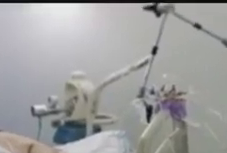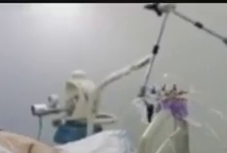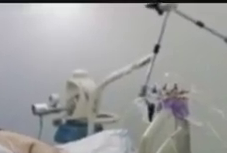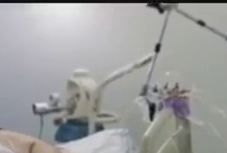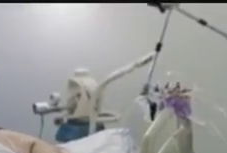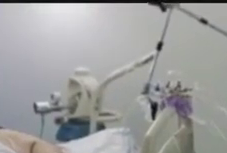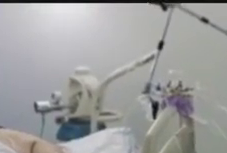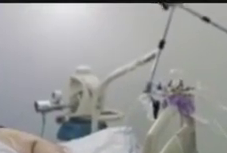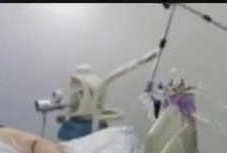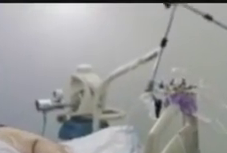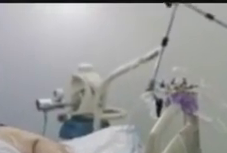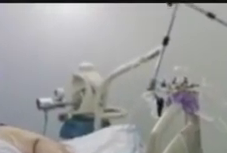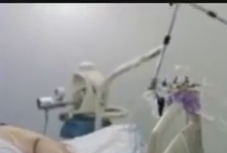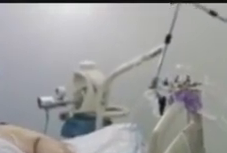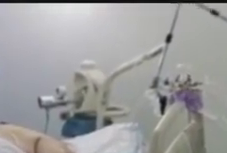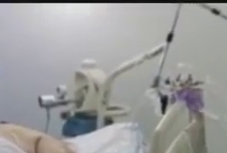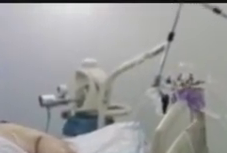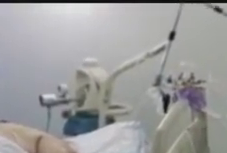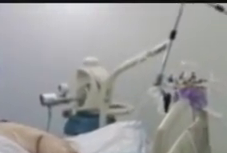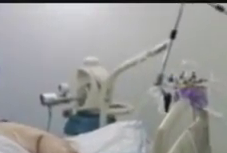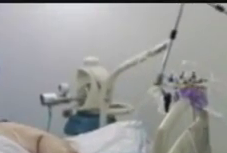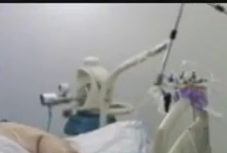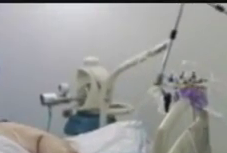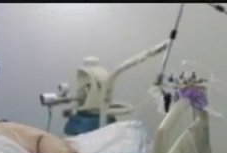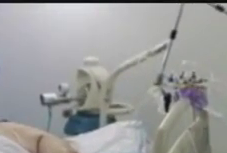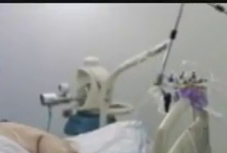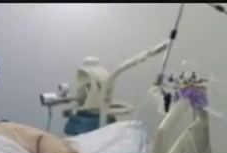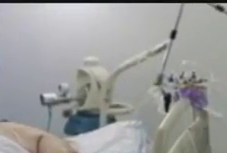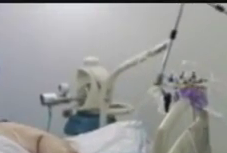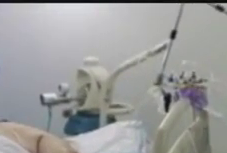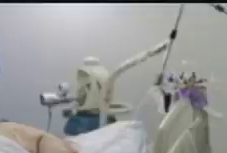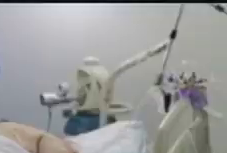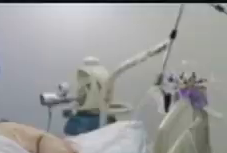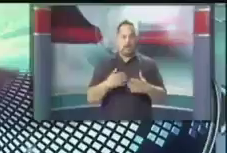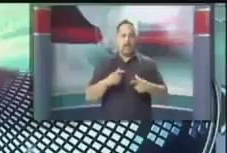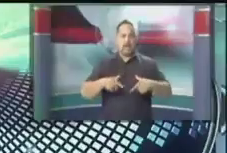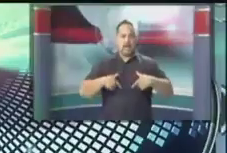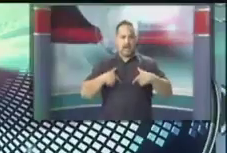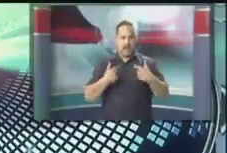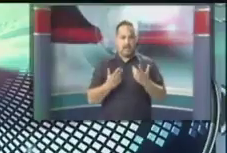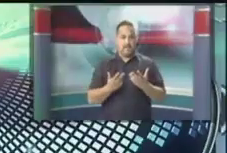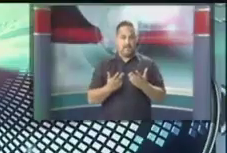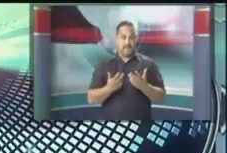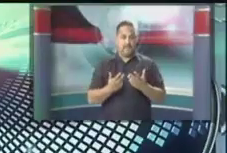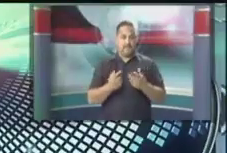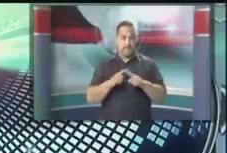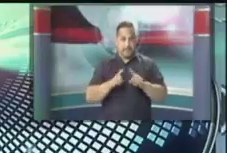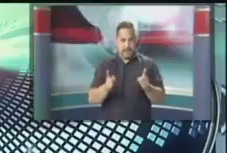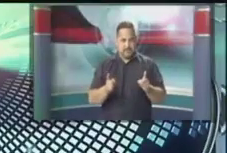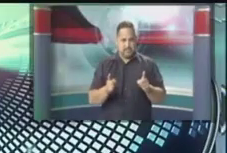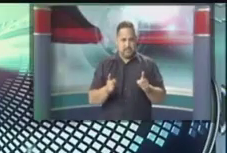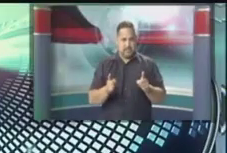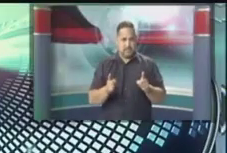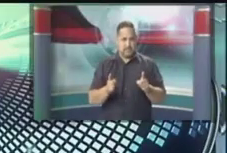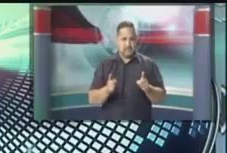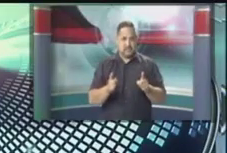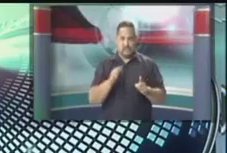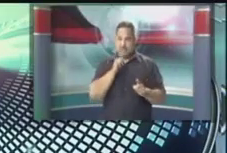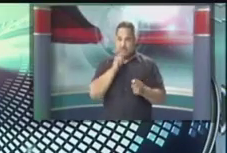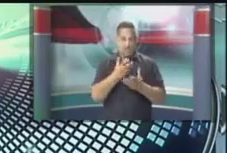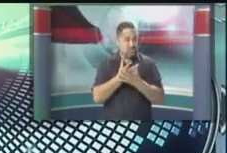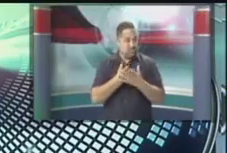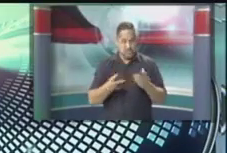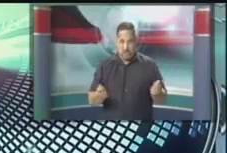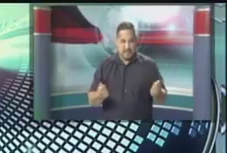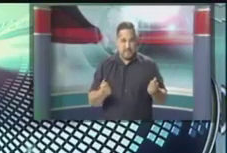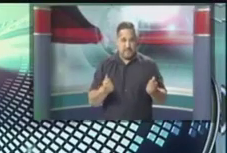to patients who are not on ventilators, it doesn't replace the ventilator. That's not an answer. It's just a way to,